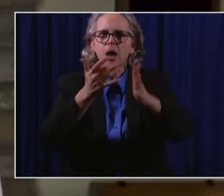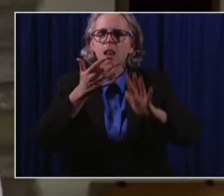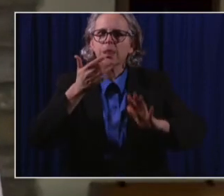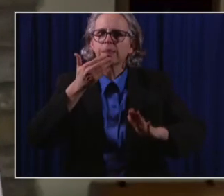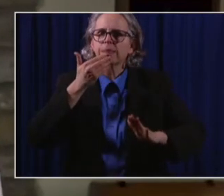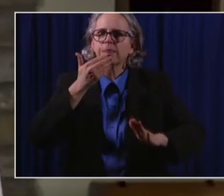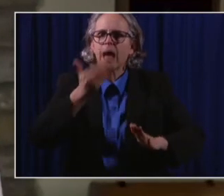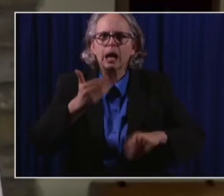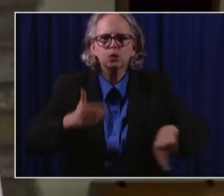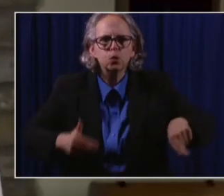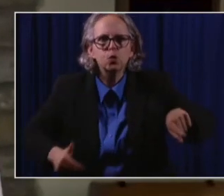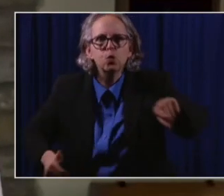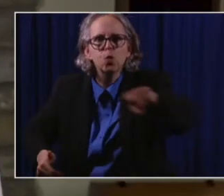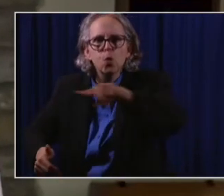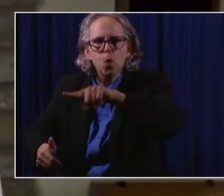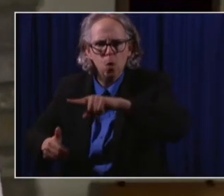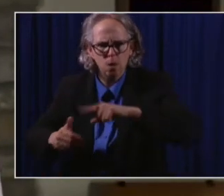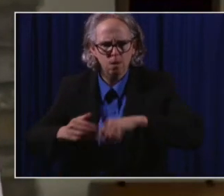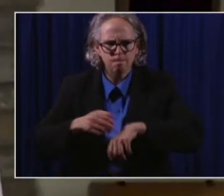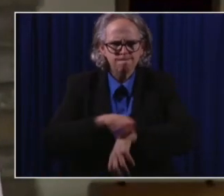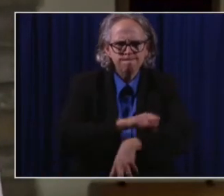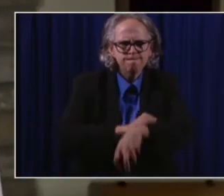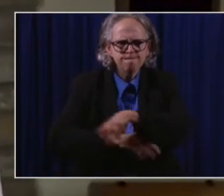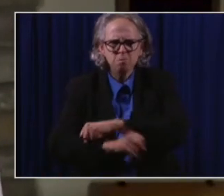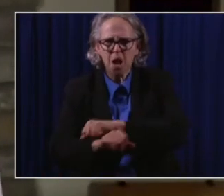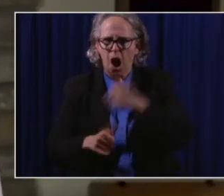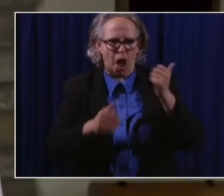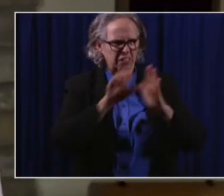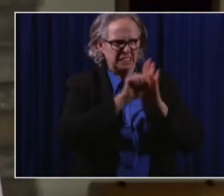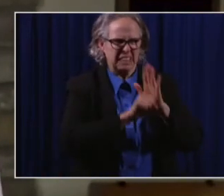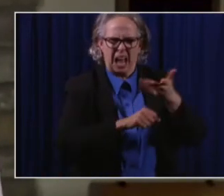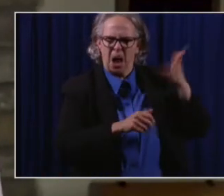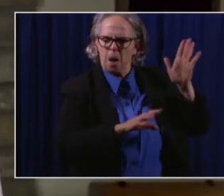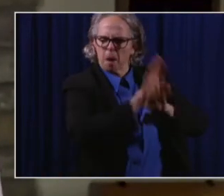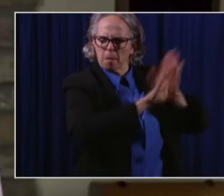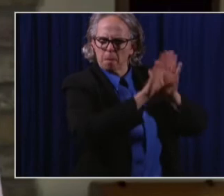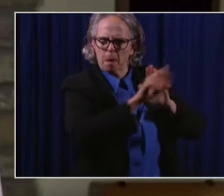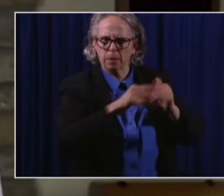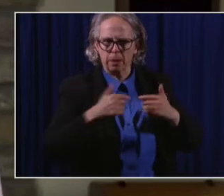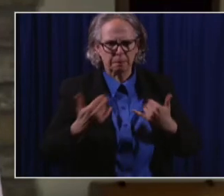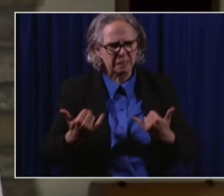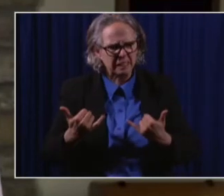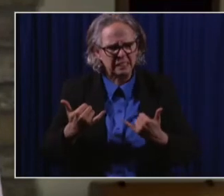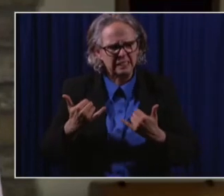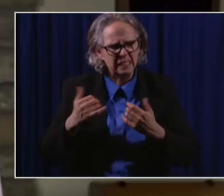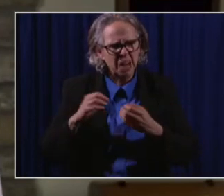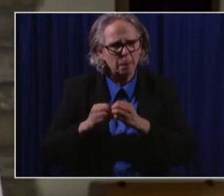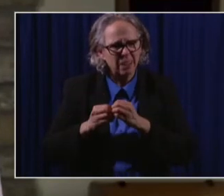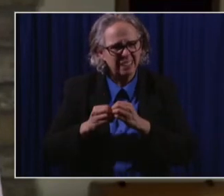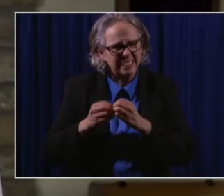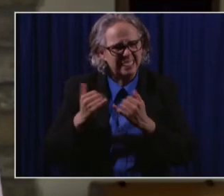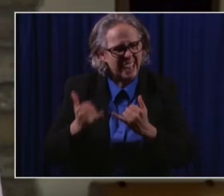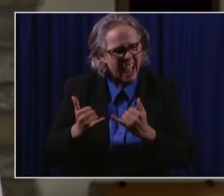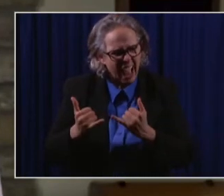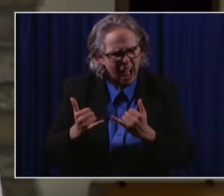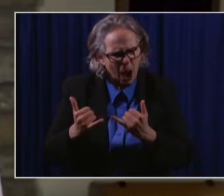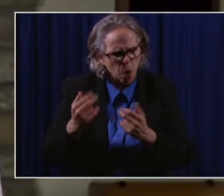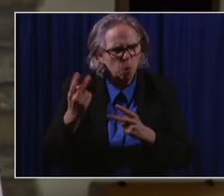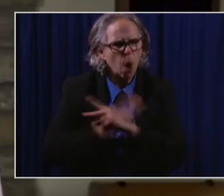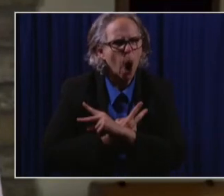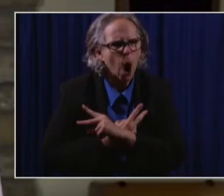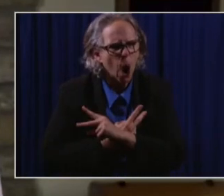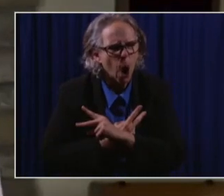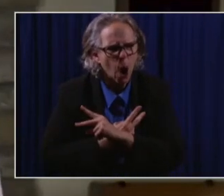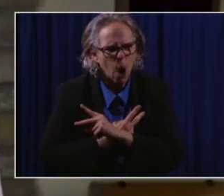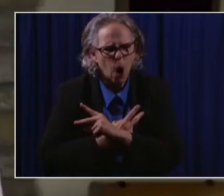states. But these numbers are terrible. I mean, this is alarming. And they've come up